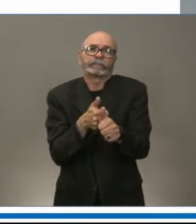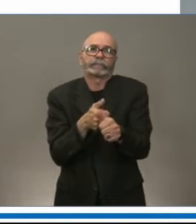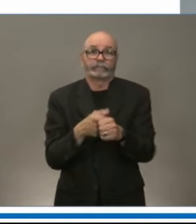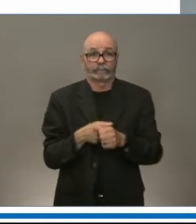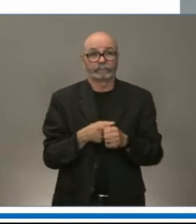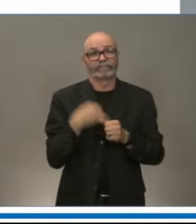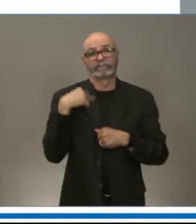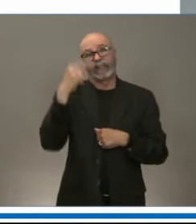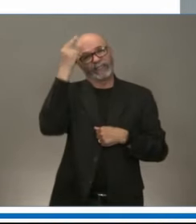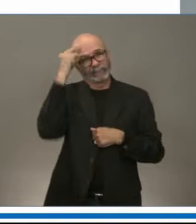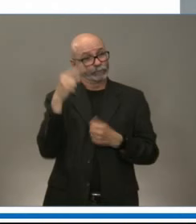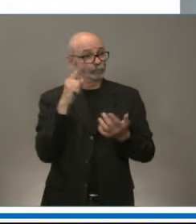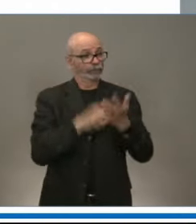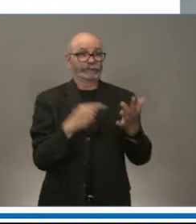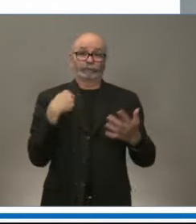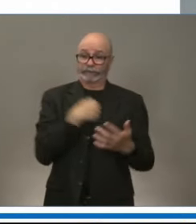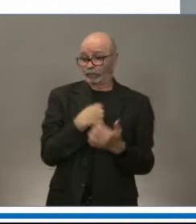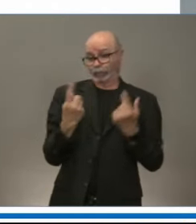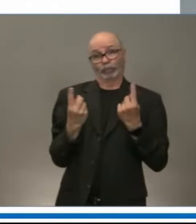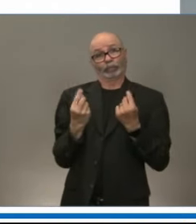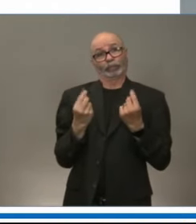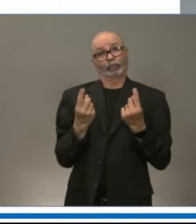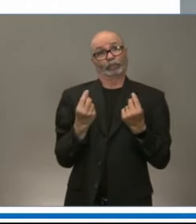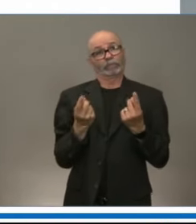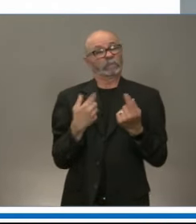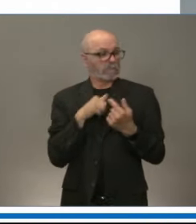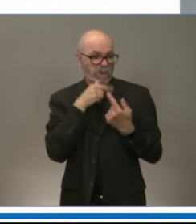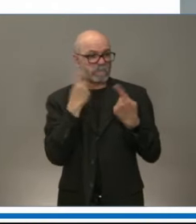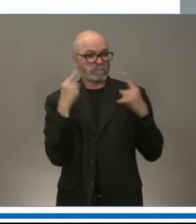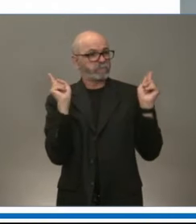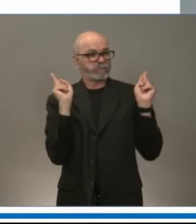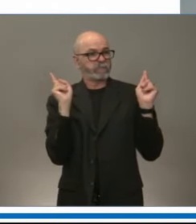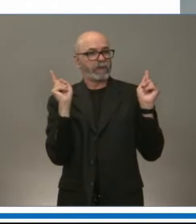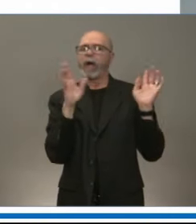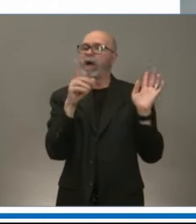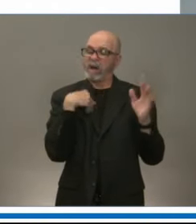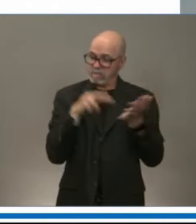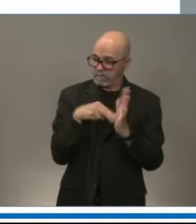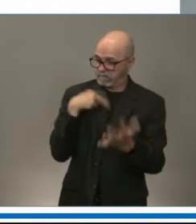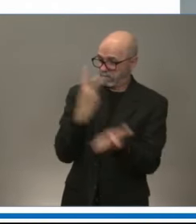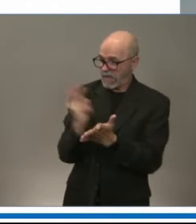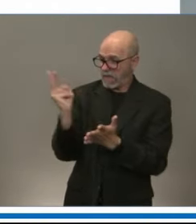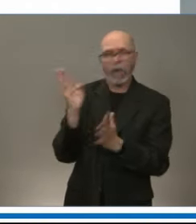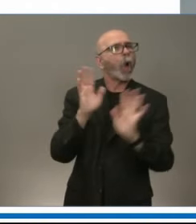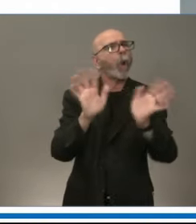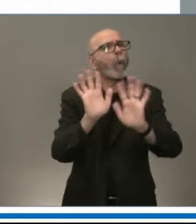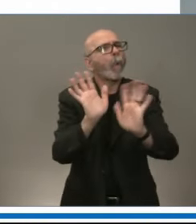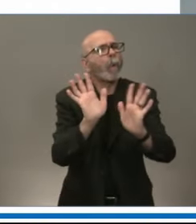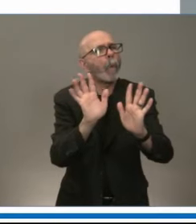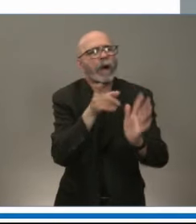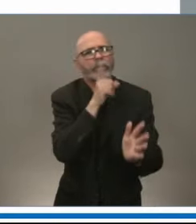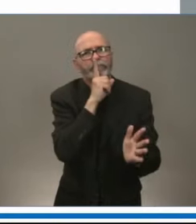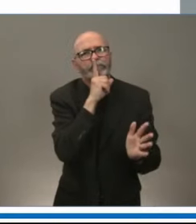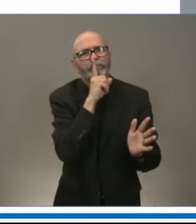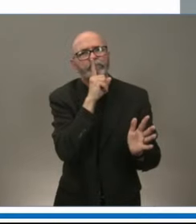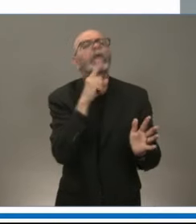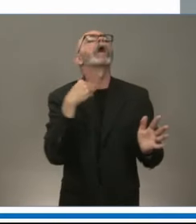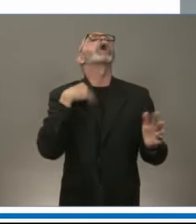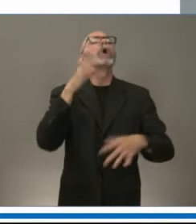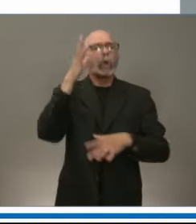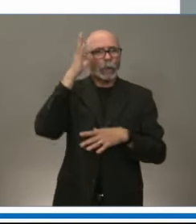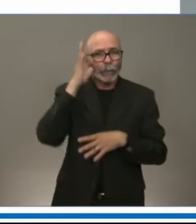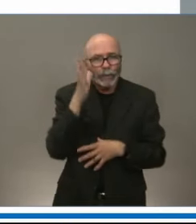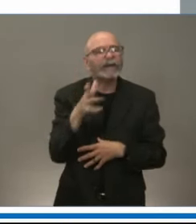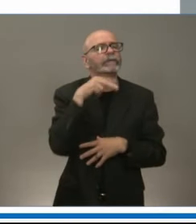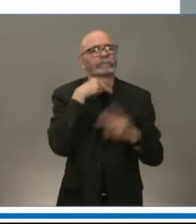working. We need to stick with it, and the amount of spread we get, we will see more, but the amount of that spread is